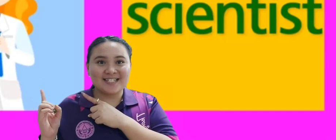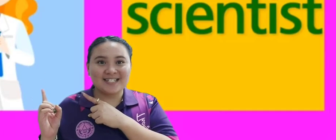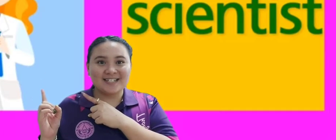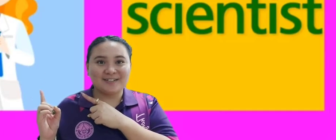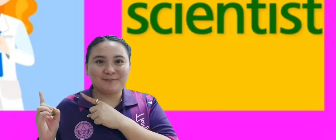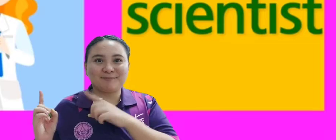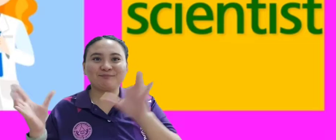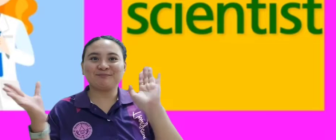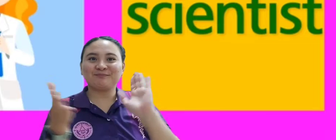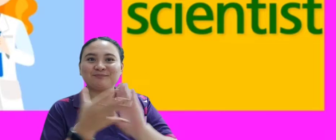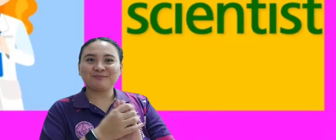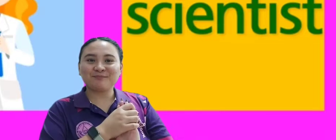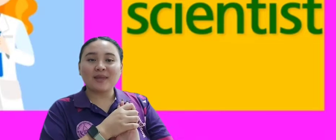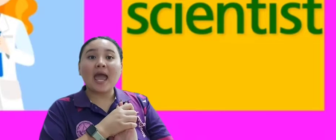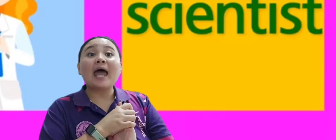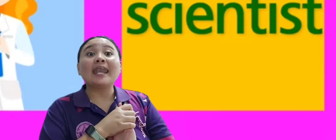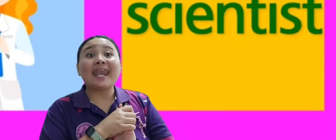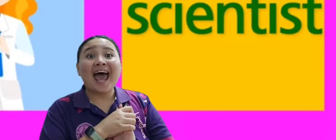Scientist.